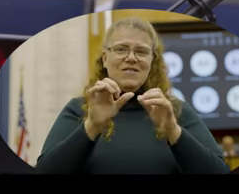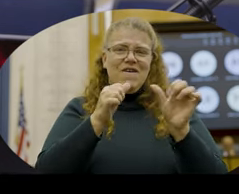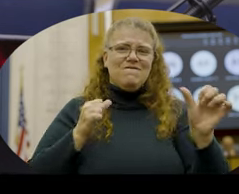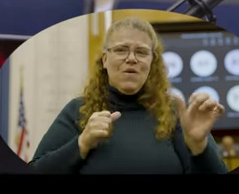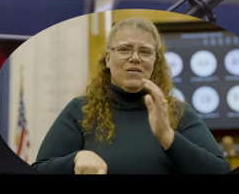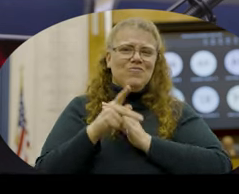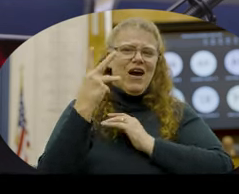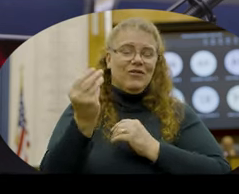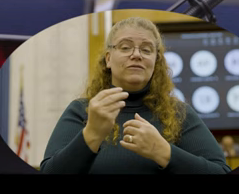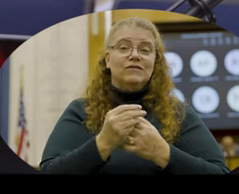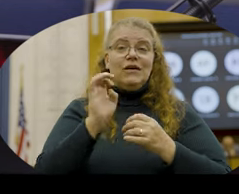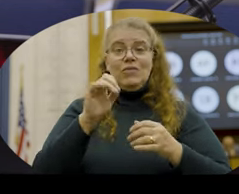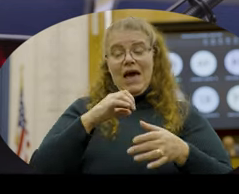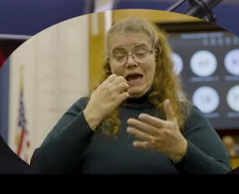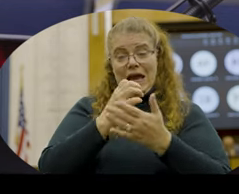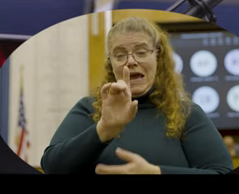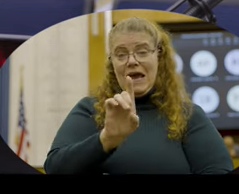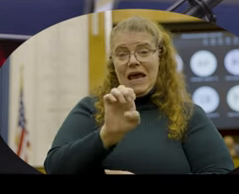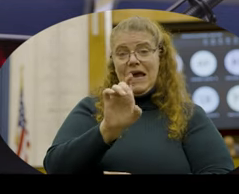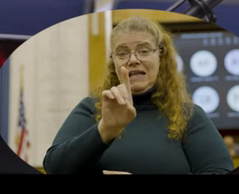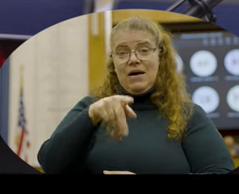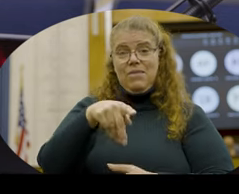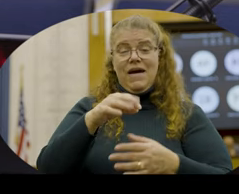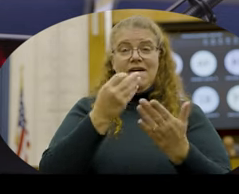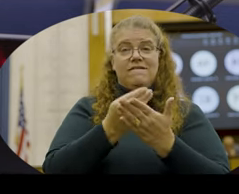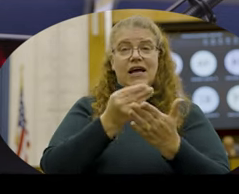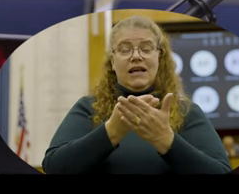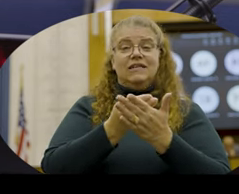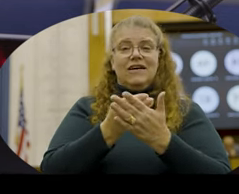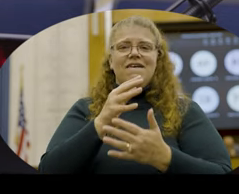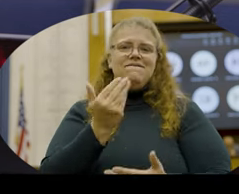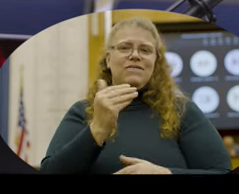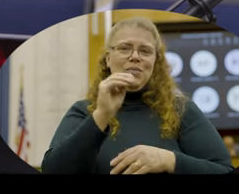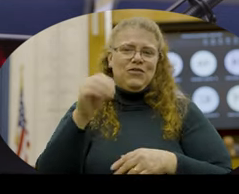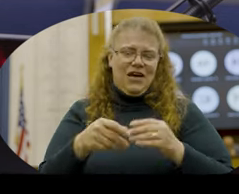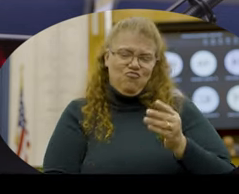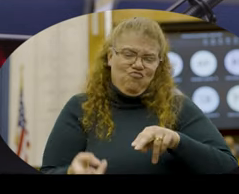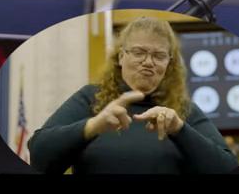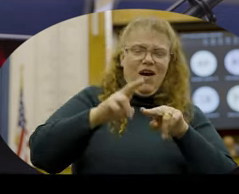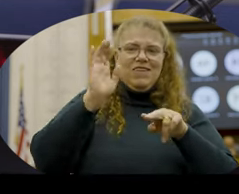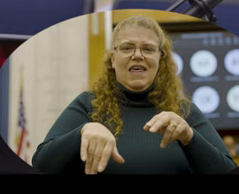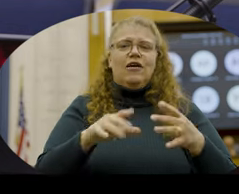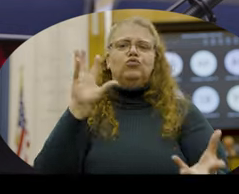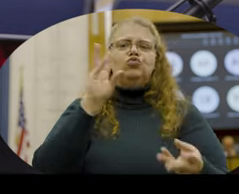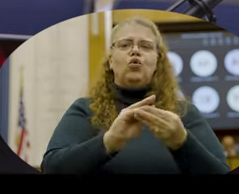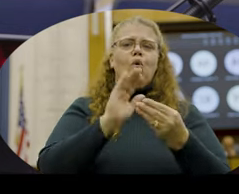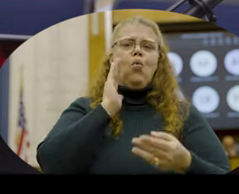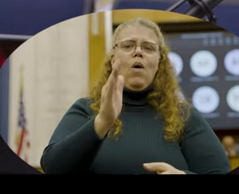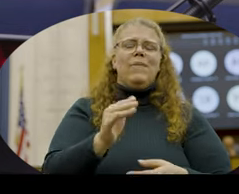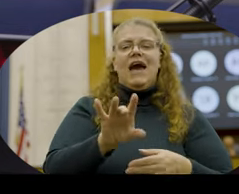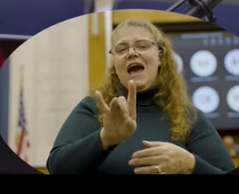increased the EDP funding by nearly 50%. This year, we are adding to that number to bring the total amount up